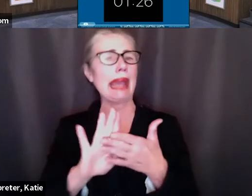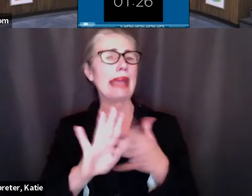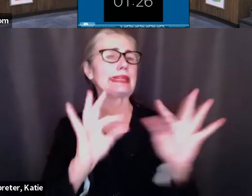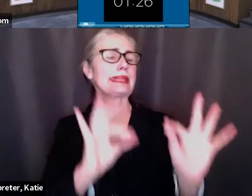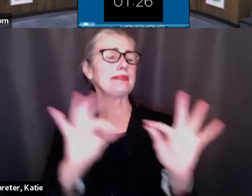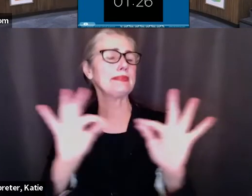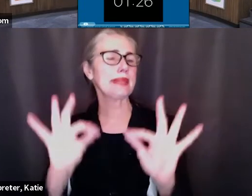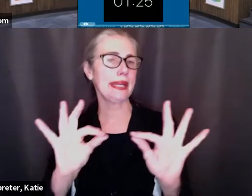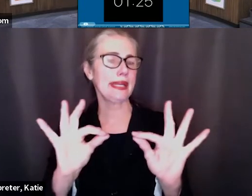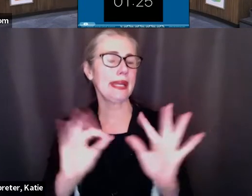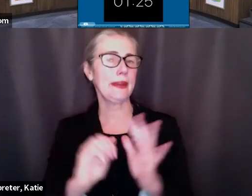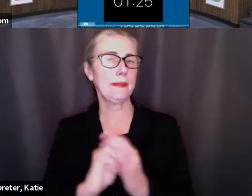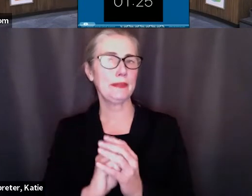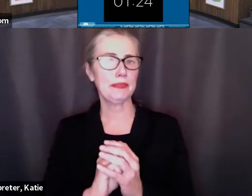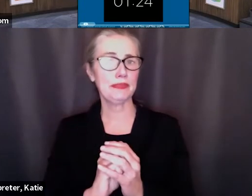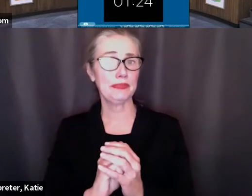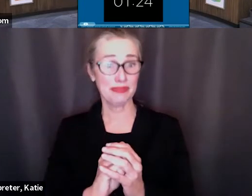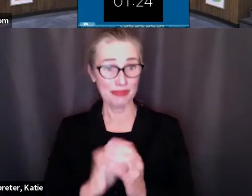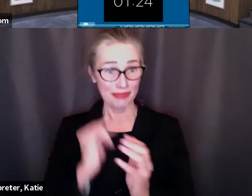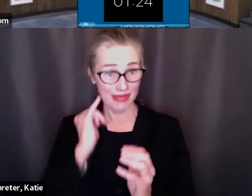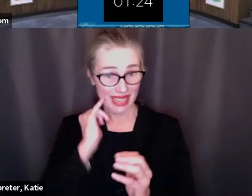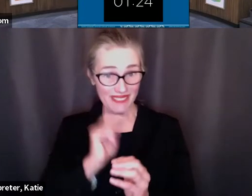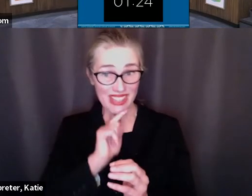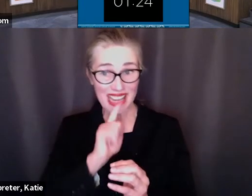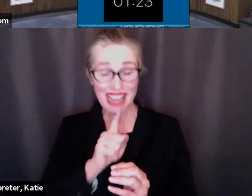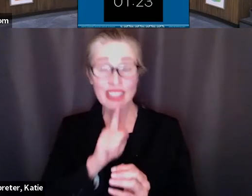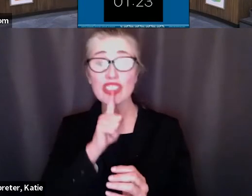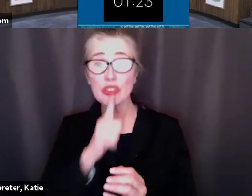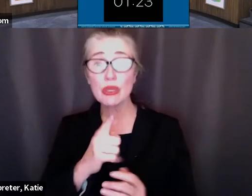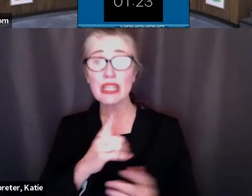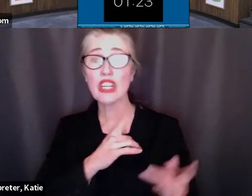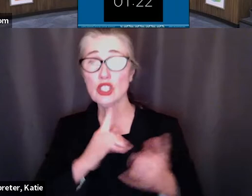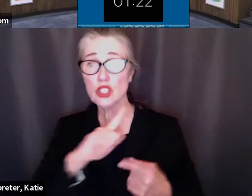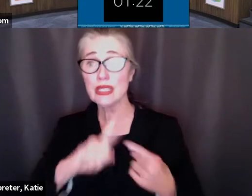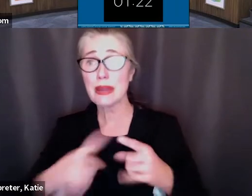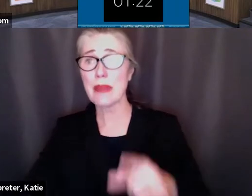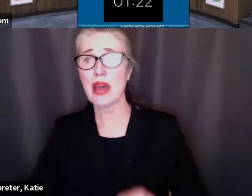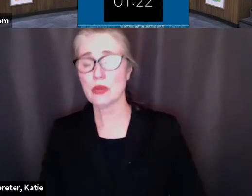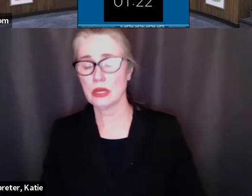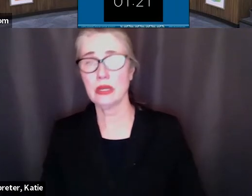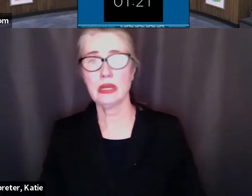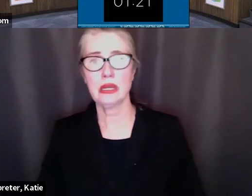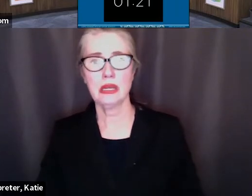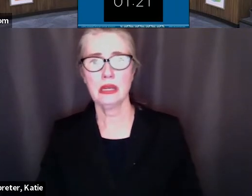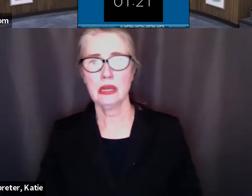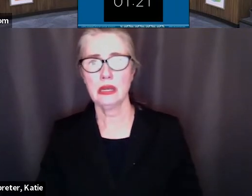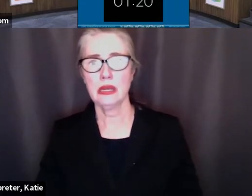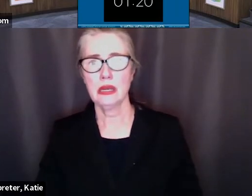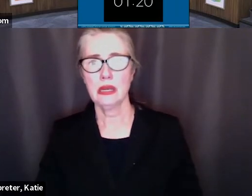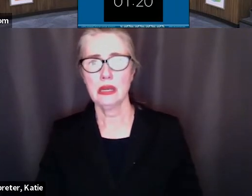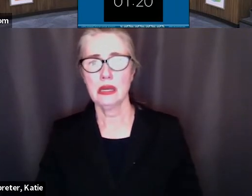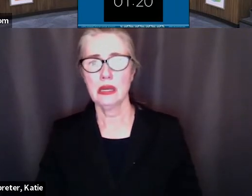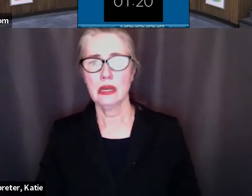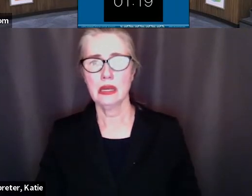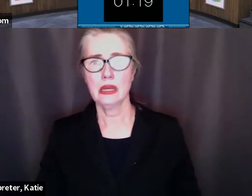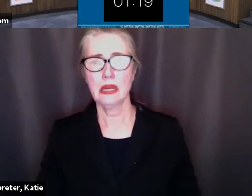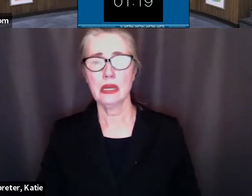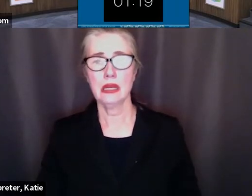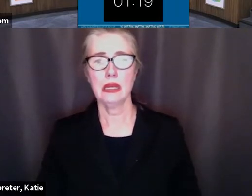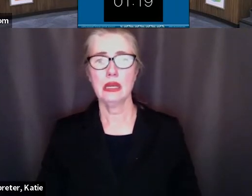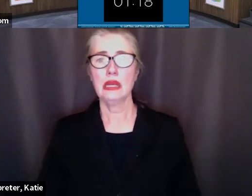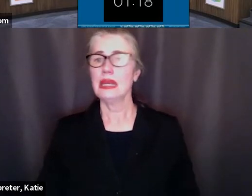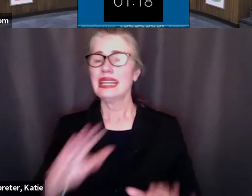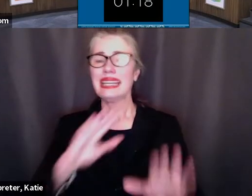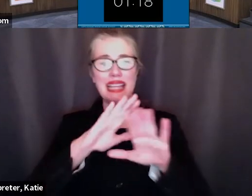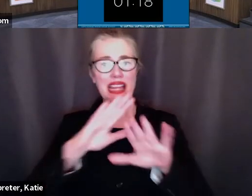and you know if he actually cared for kids or you guys actually cared for kids you wouldn't be following protocols